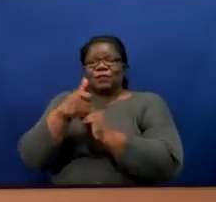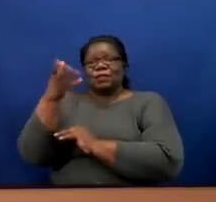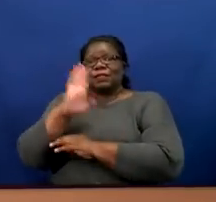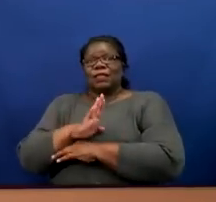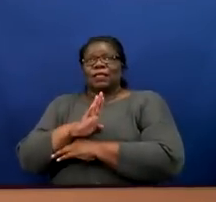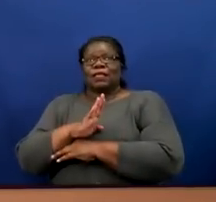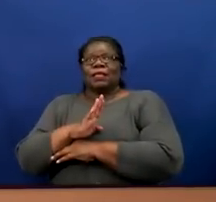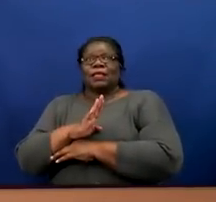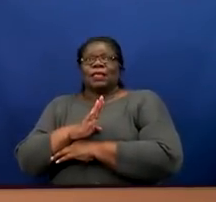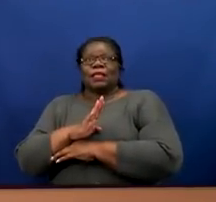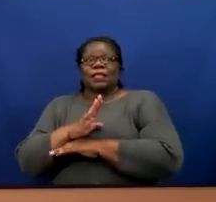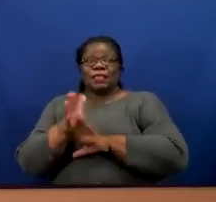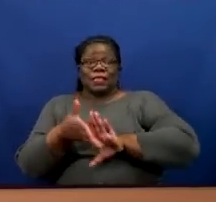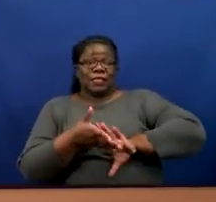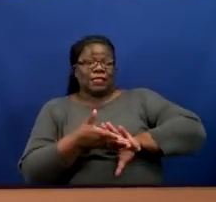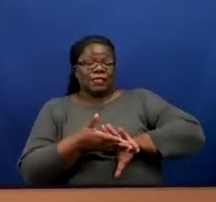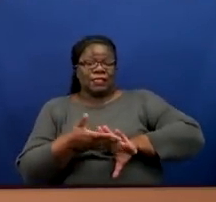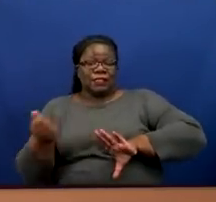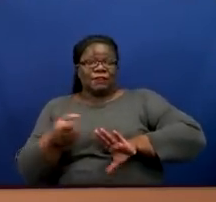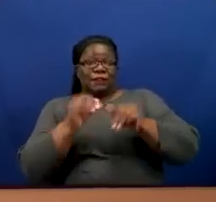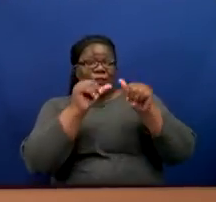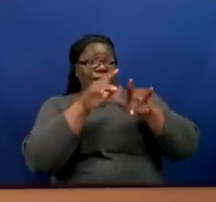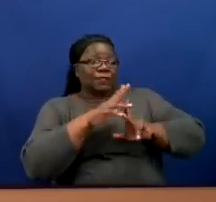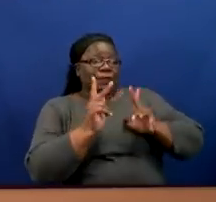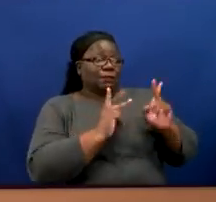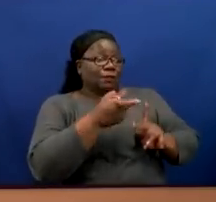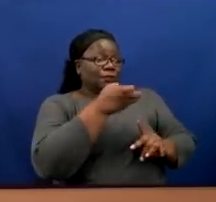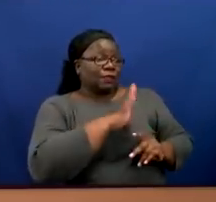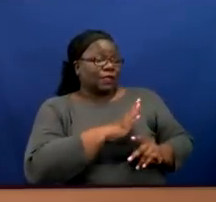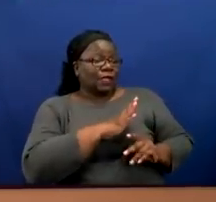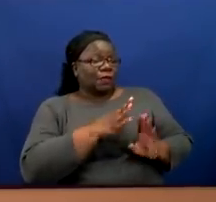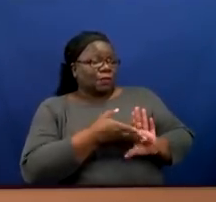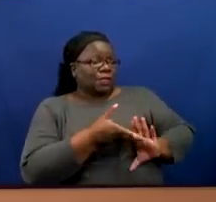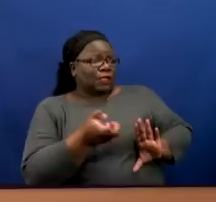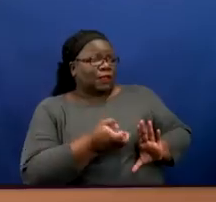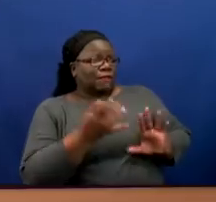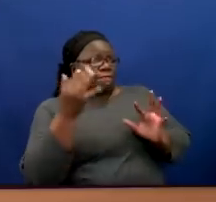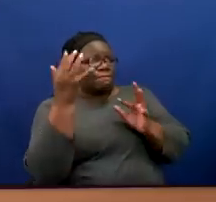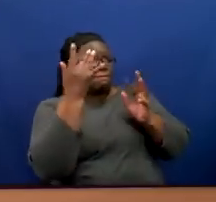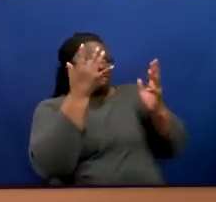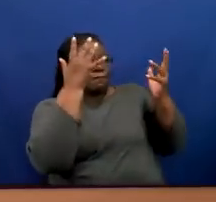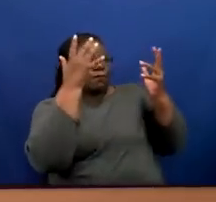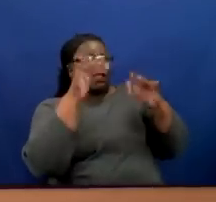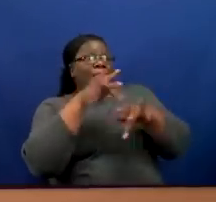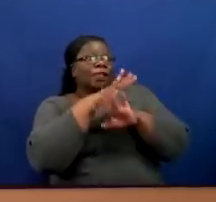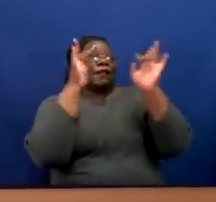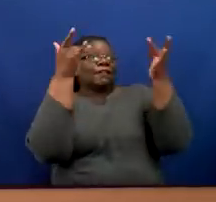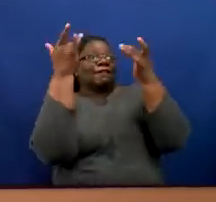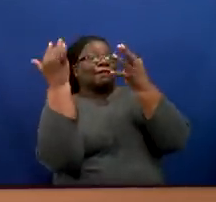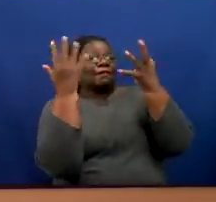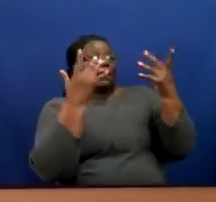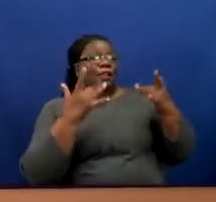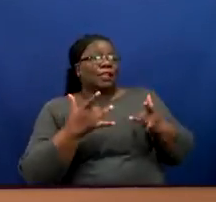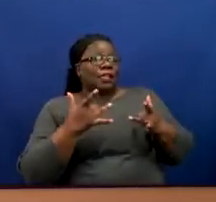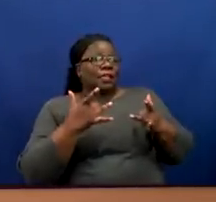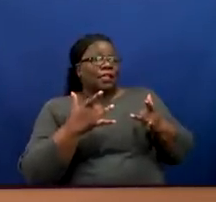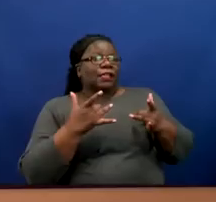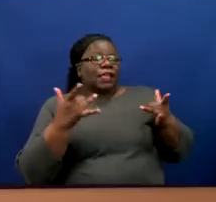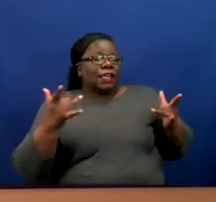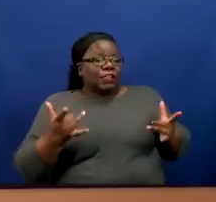to bless the people of God. And when they came out to bless the people of God, fire came down from heaven and consumed